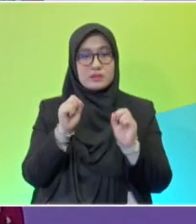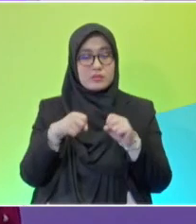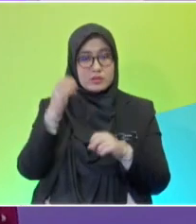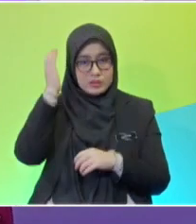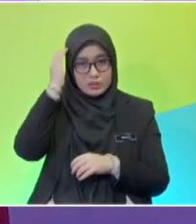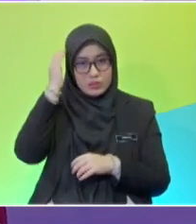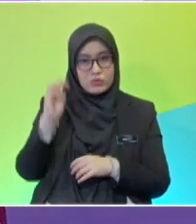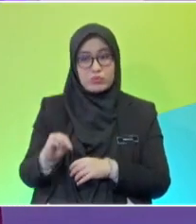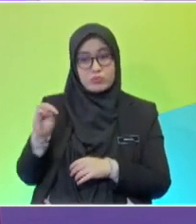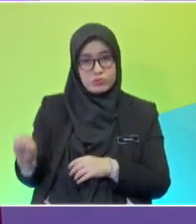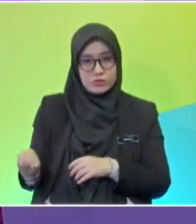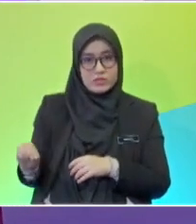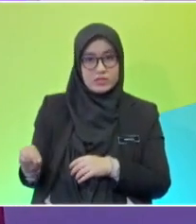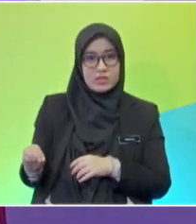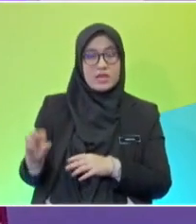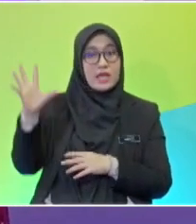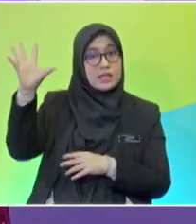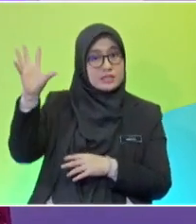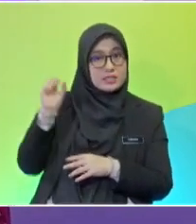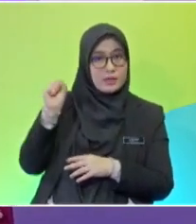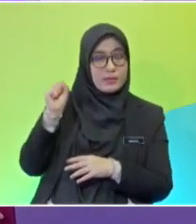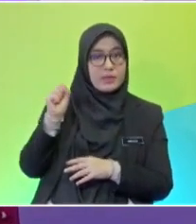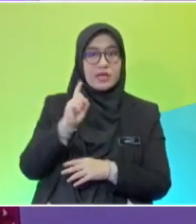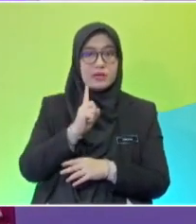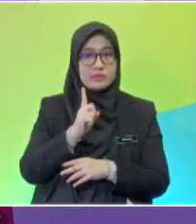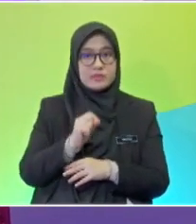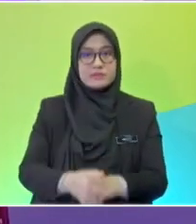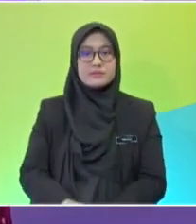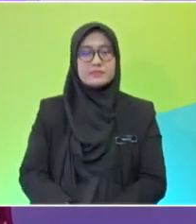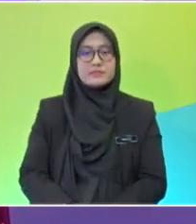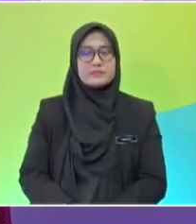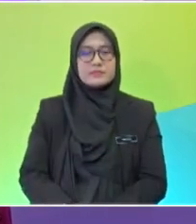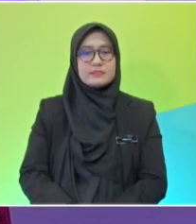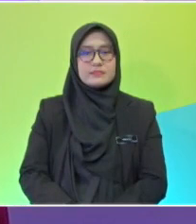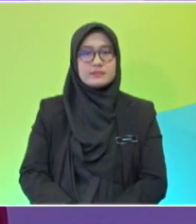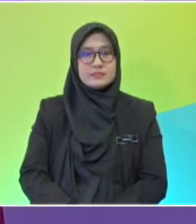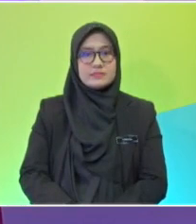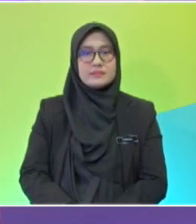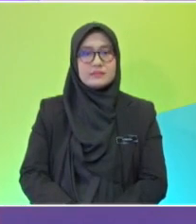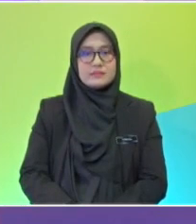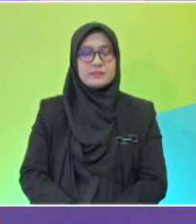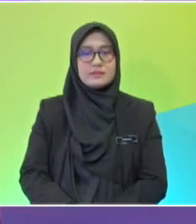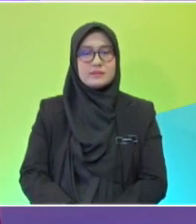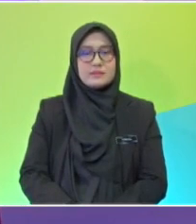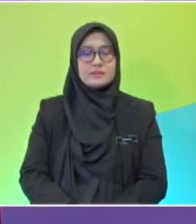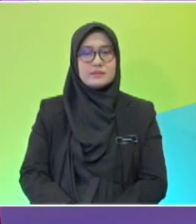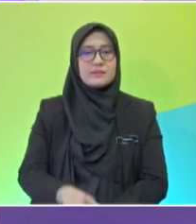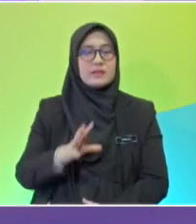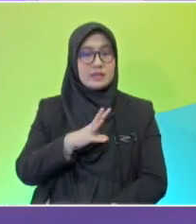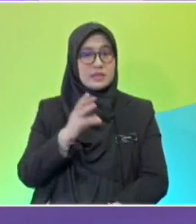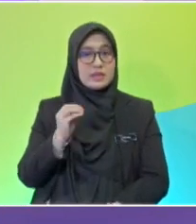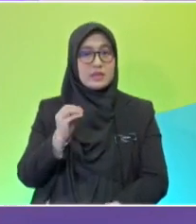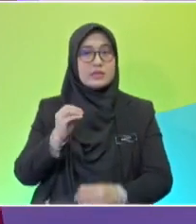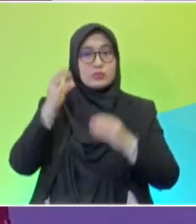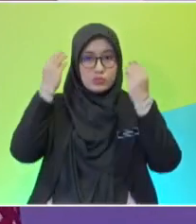achieved that particular learning objective for you to award the best TP for them for this particular